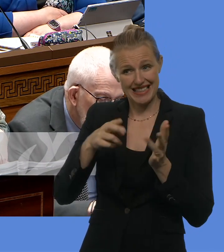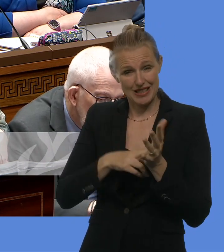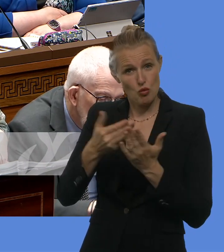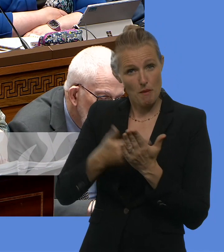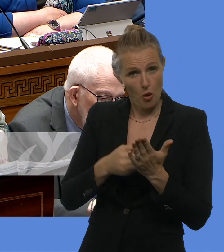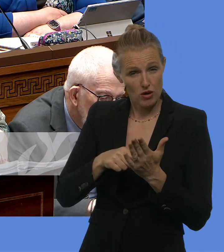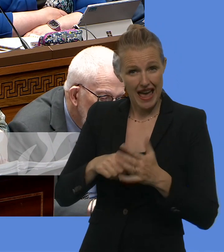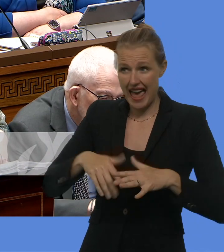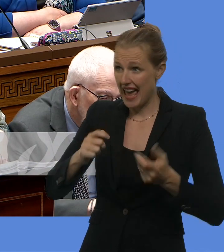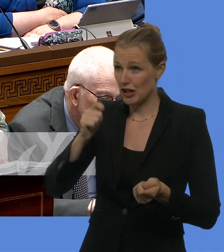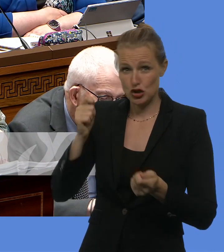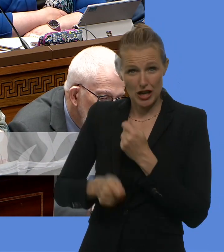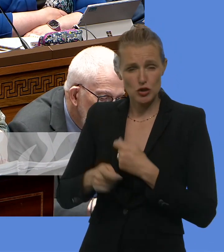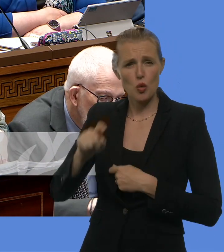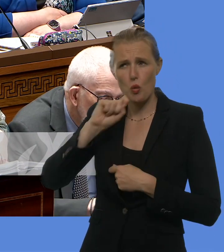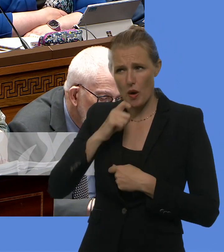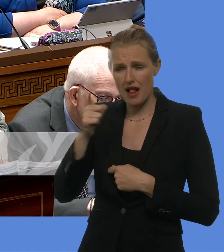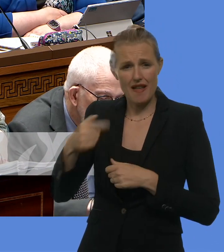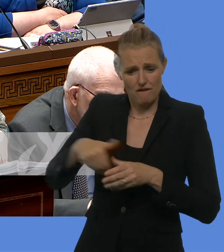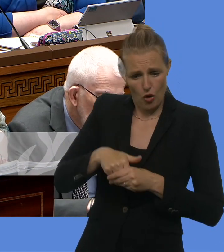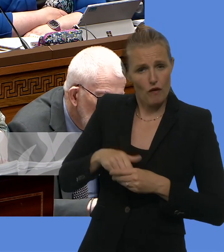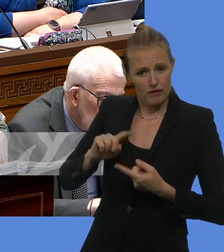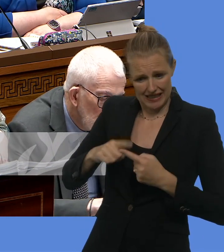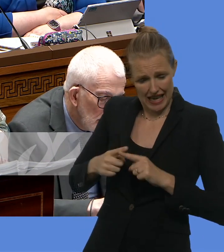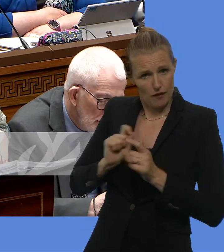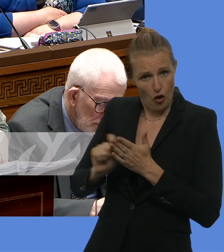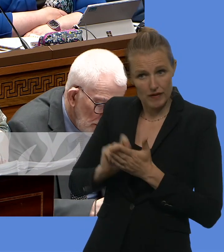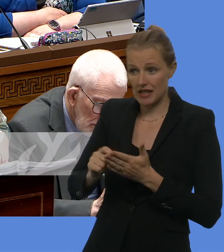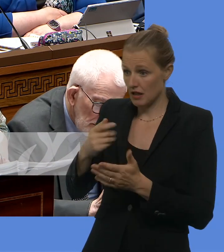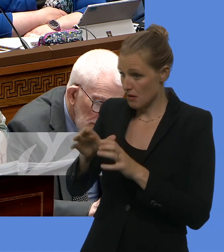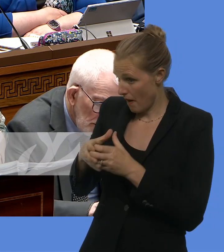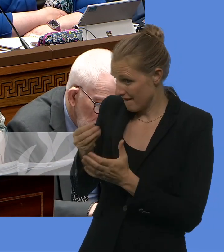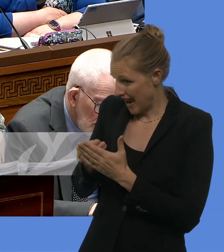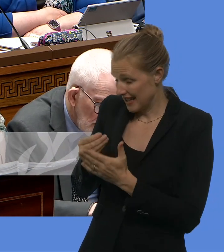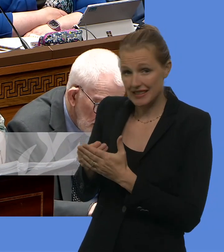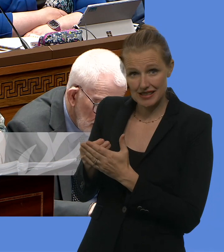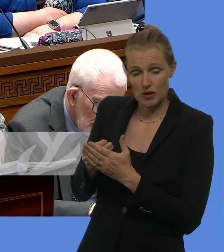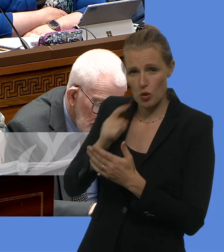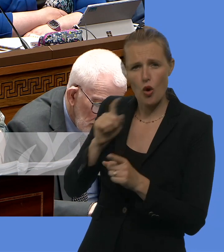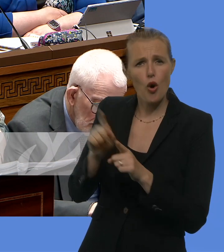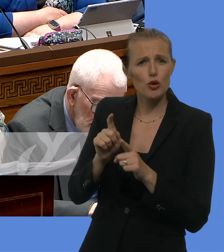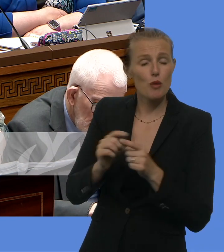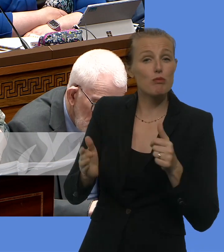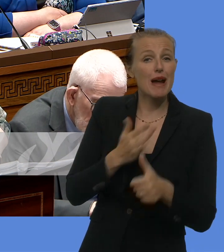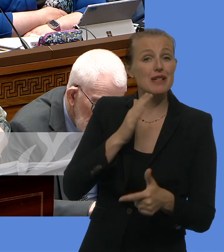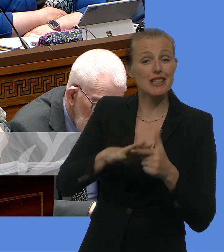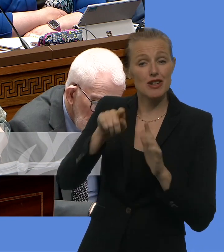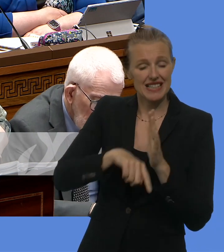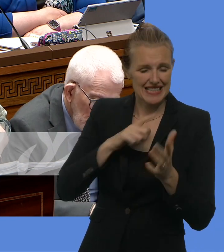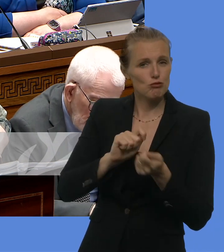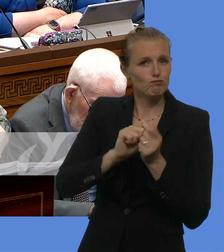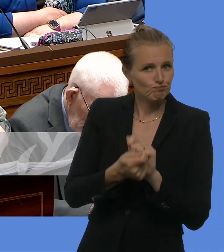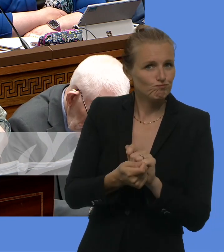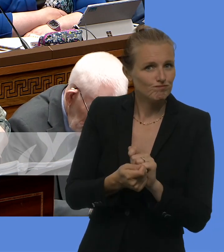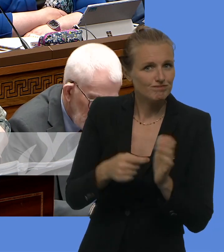to be a cross-cutting matter involving Executive Office and the Department of Finance, and potentially requiring an amendment to both primary and secondary legislation.